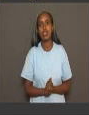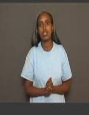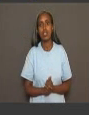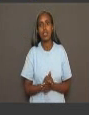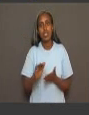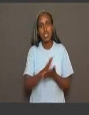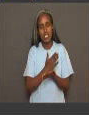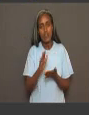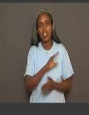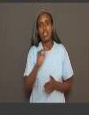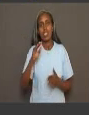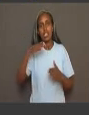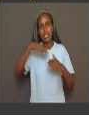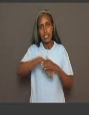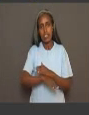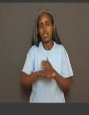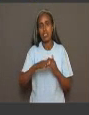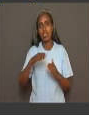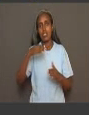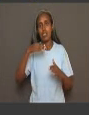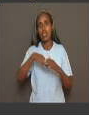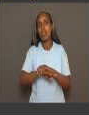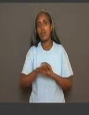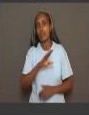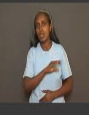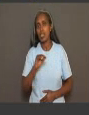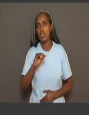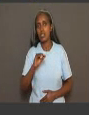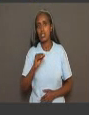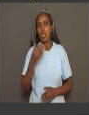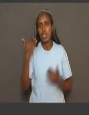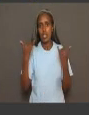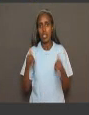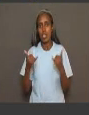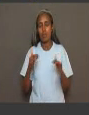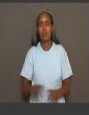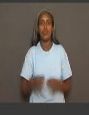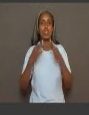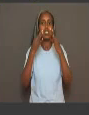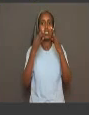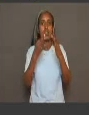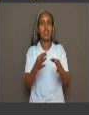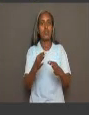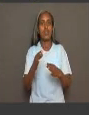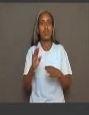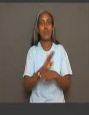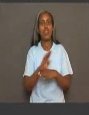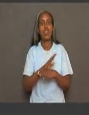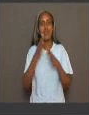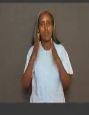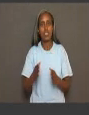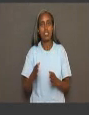dividend and interest income, and gains from the transfer of investment